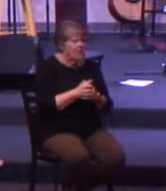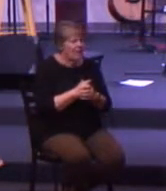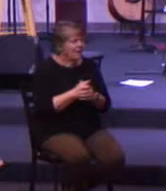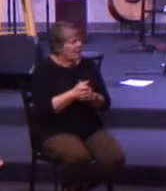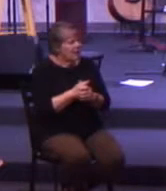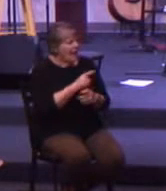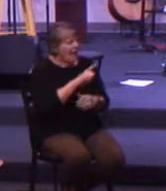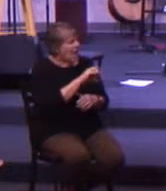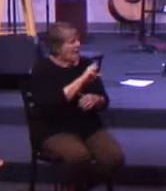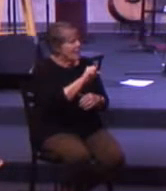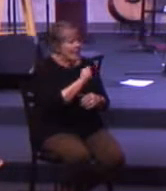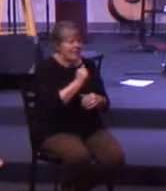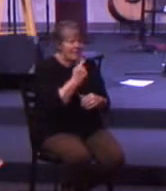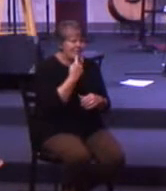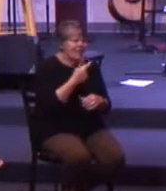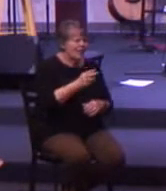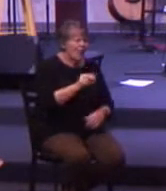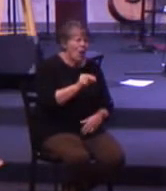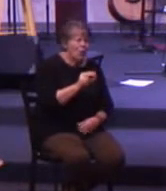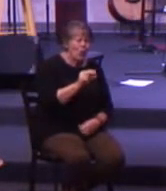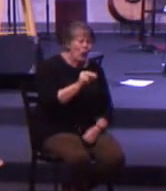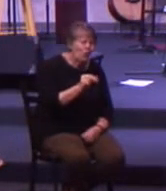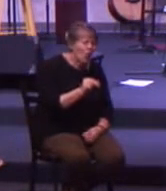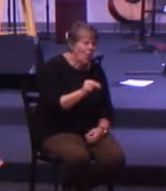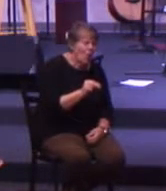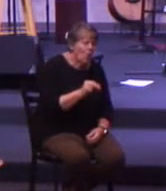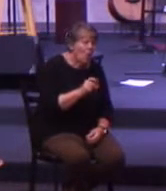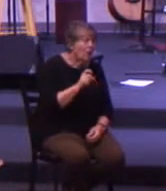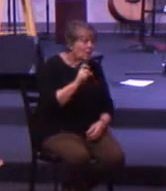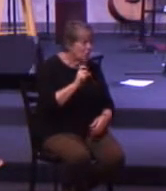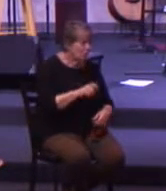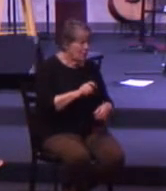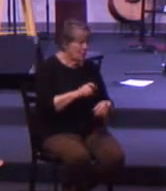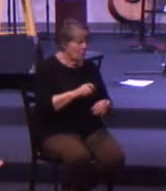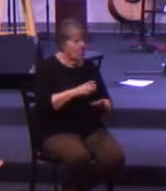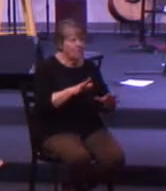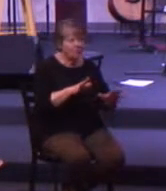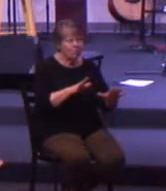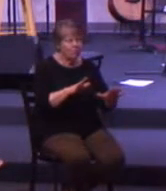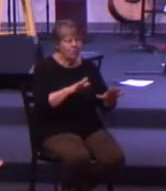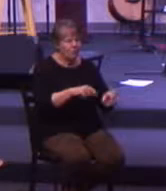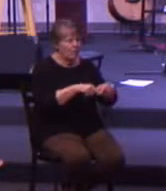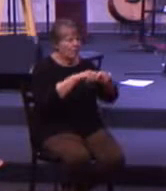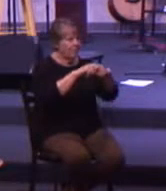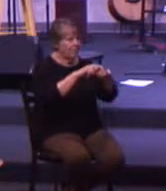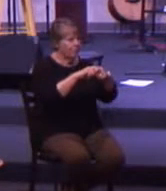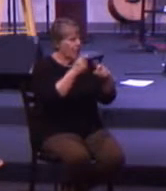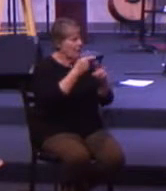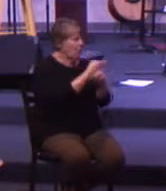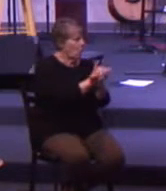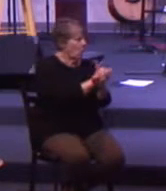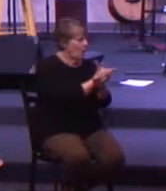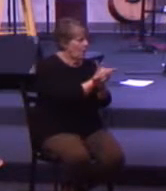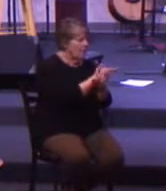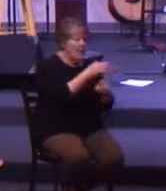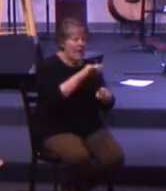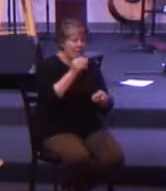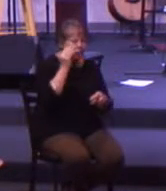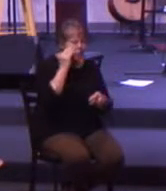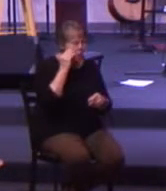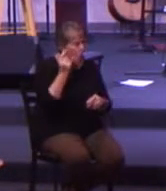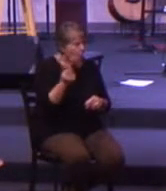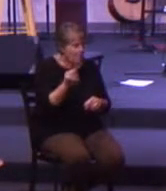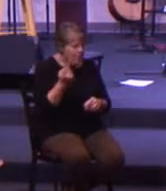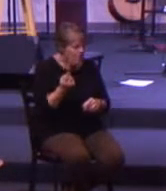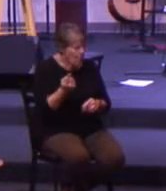What you need to do is get out. Which, if I can, just for a minute, if you know anybody, if you ever hear of somebody, if you ever come across